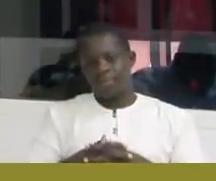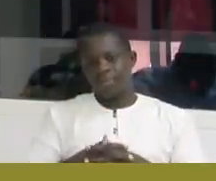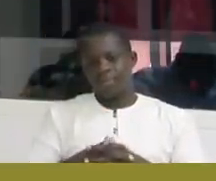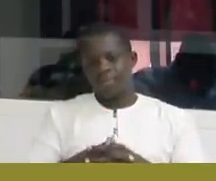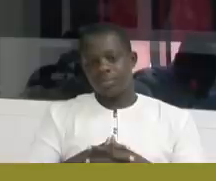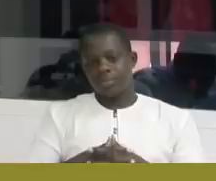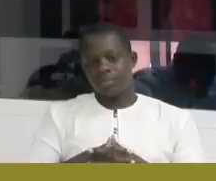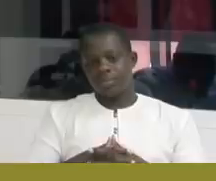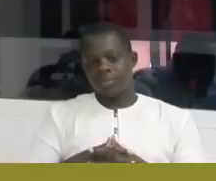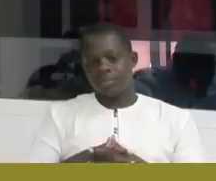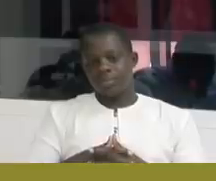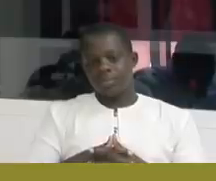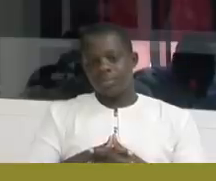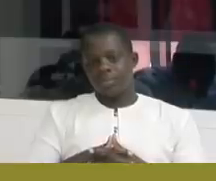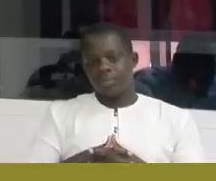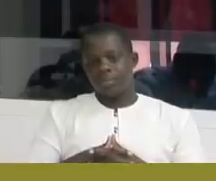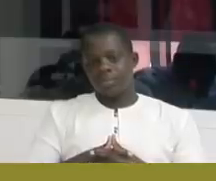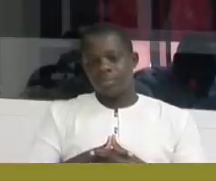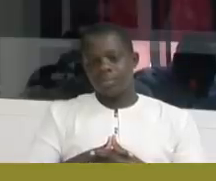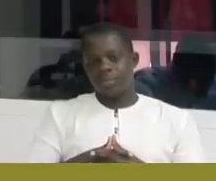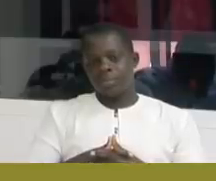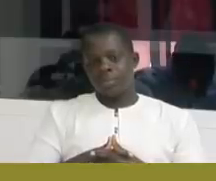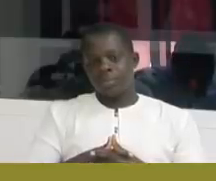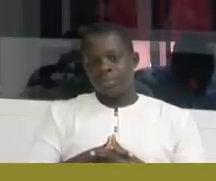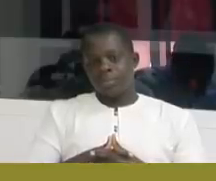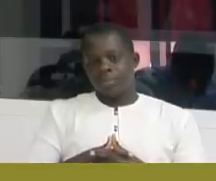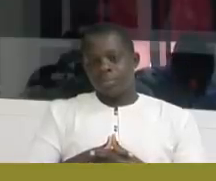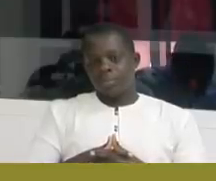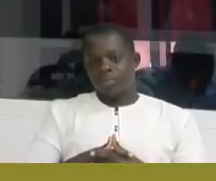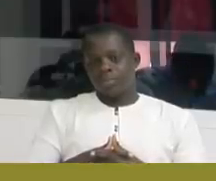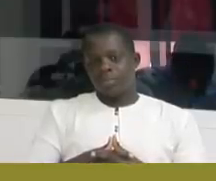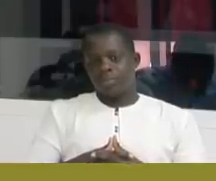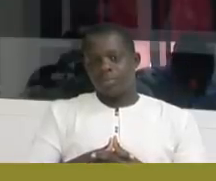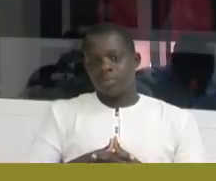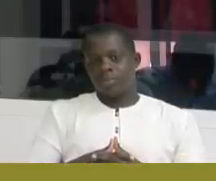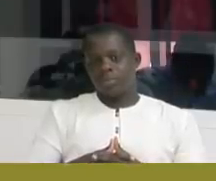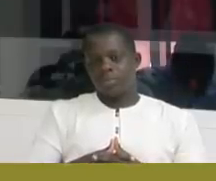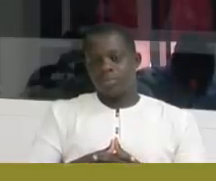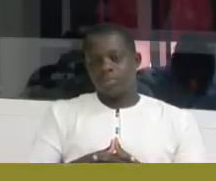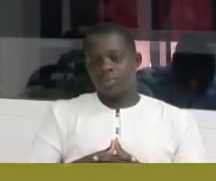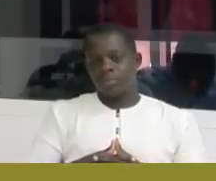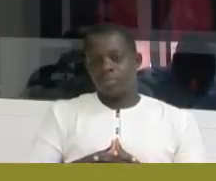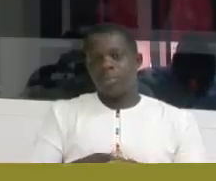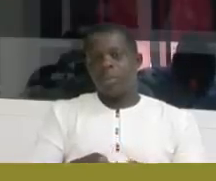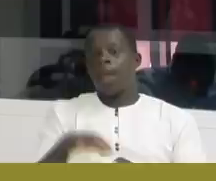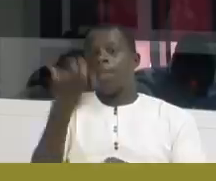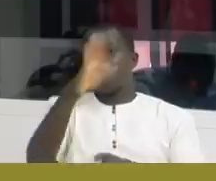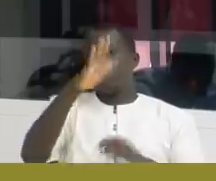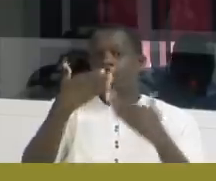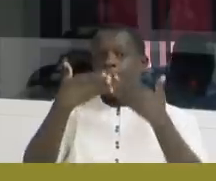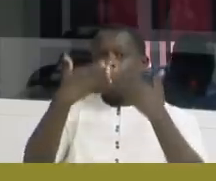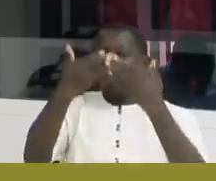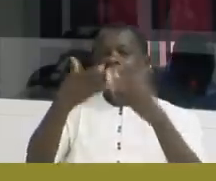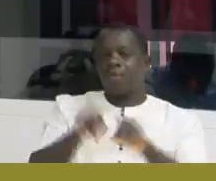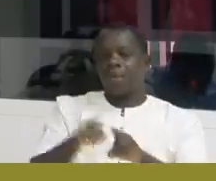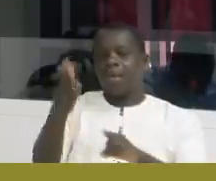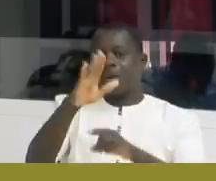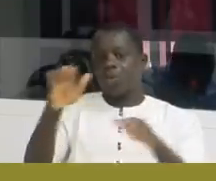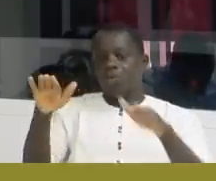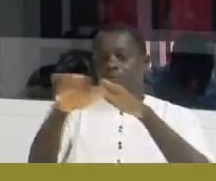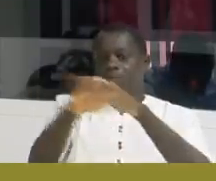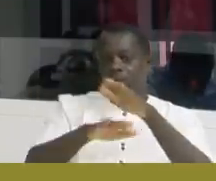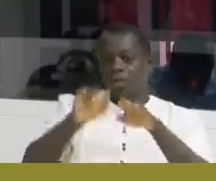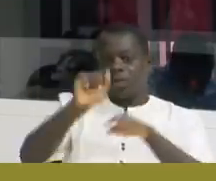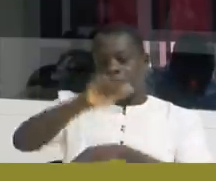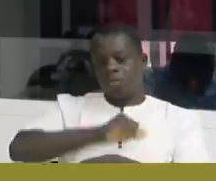did he give you any basis of his knowledge, the